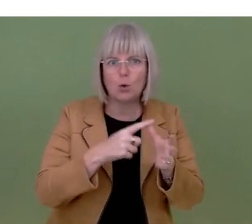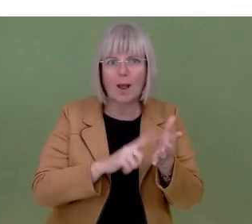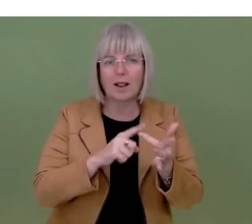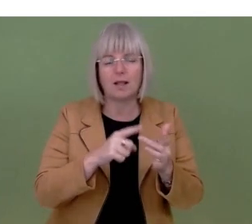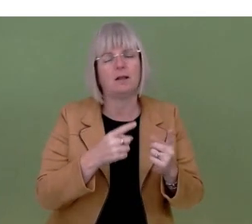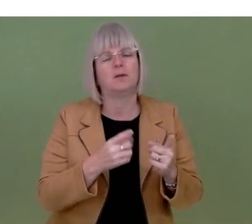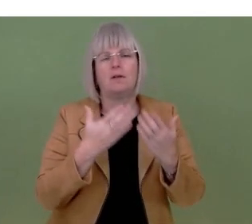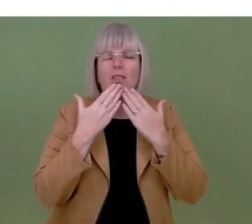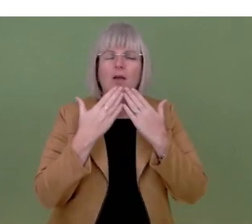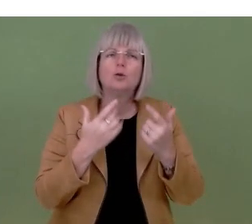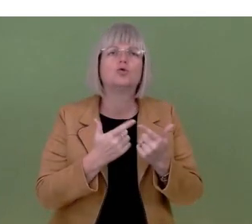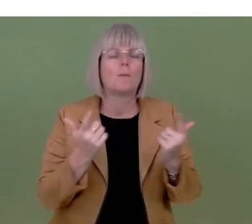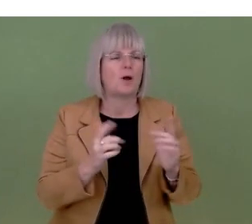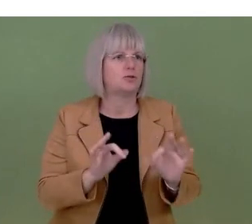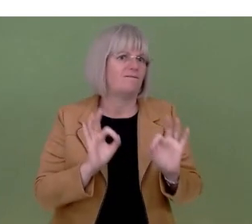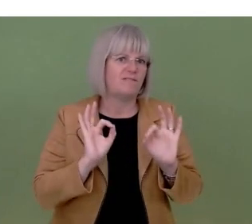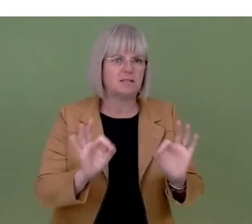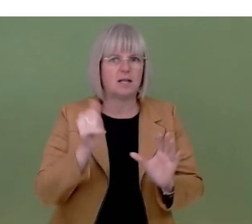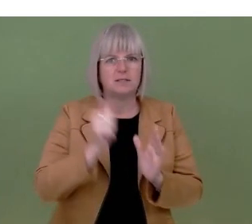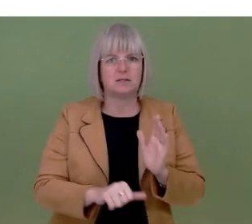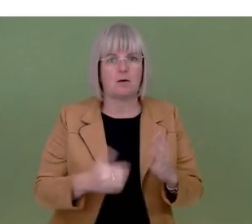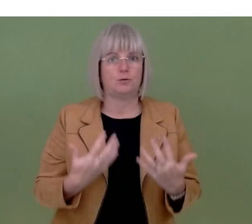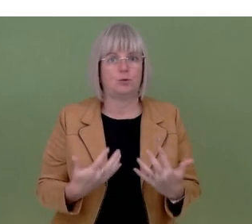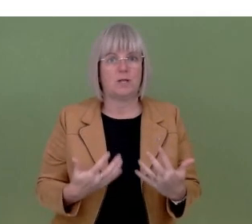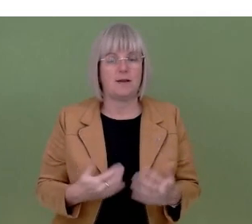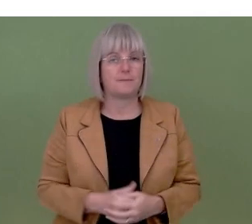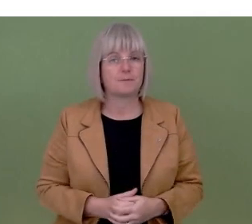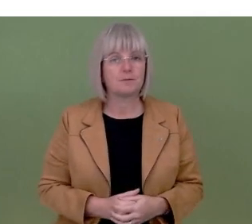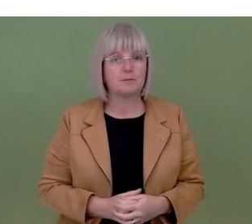much for all of you giving your time this morning.